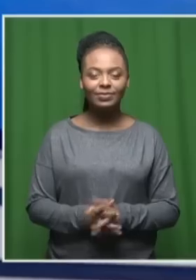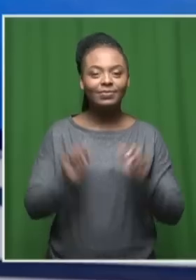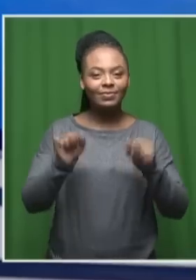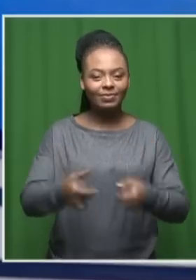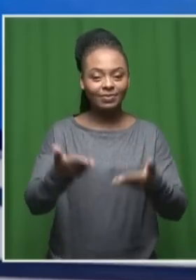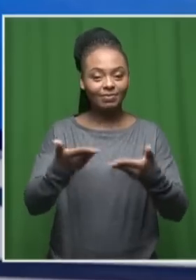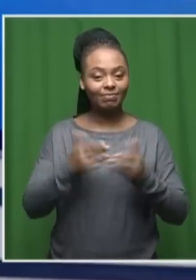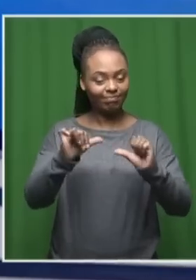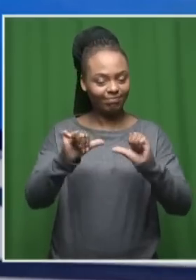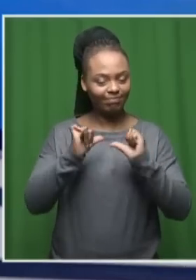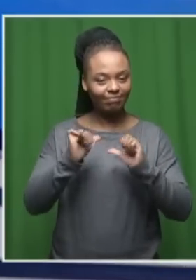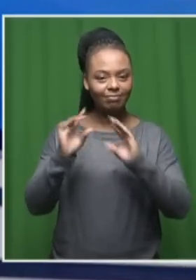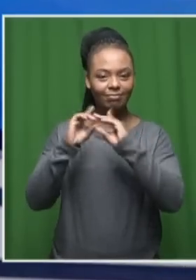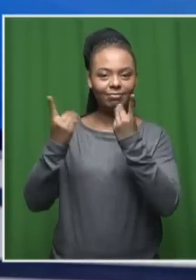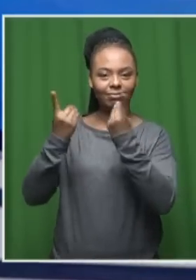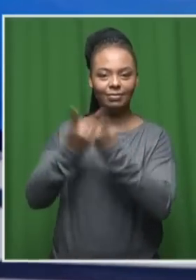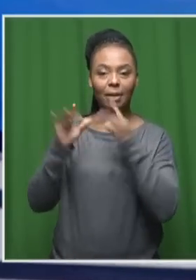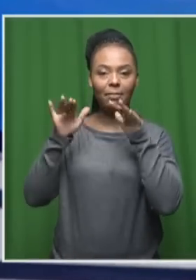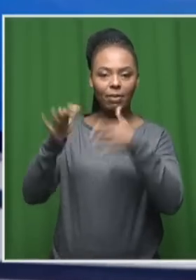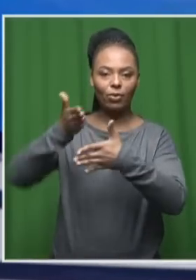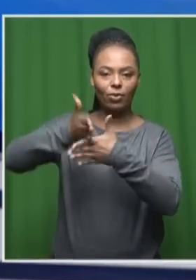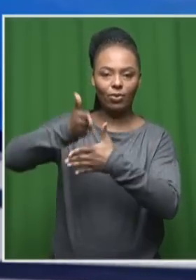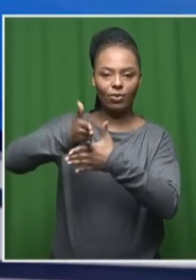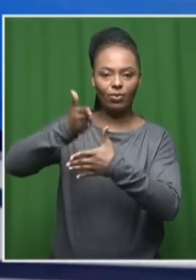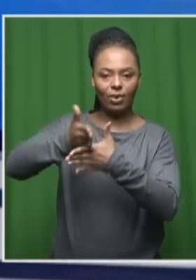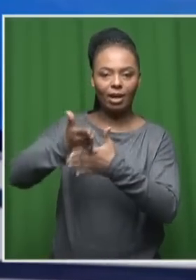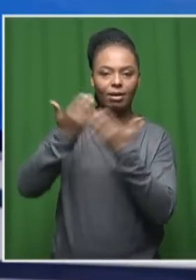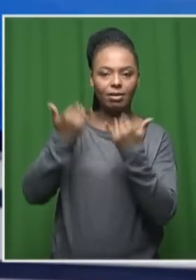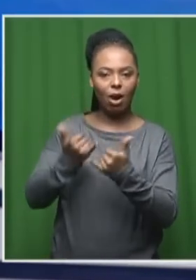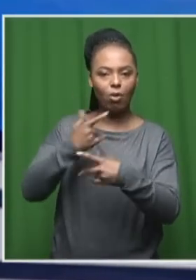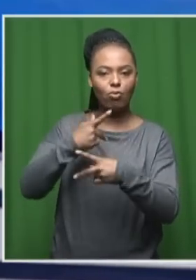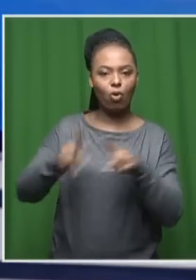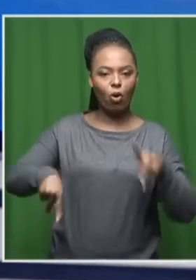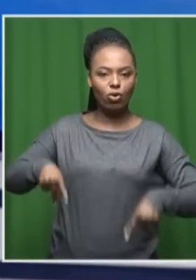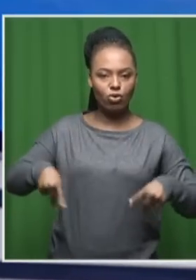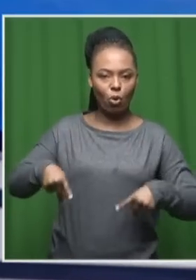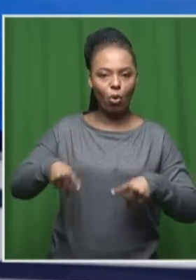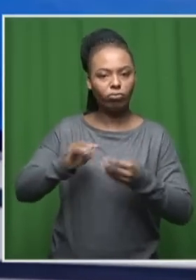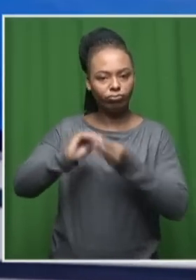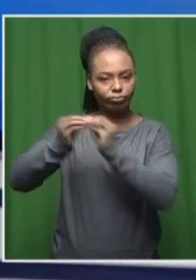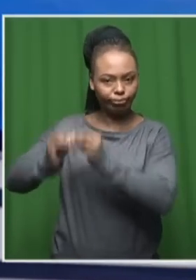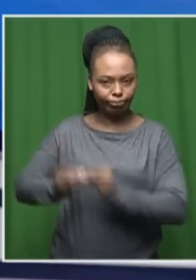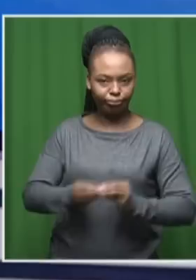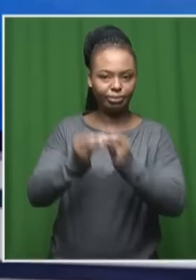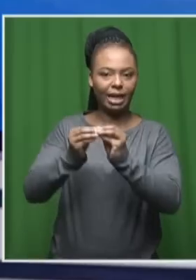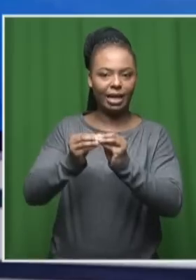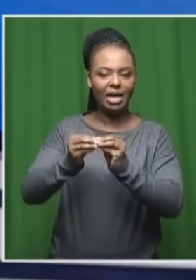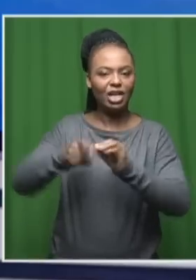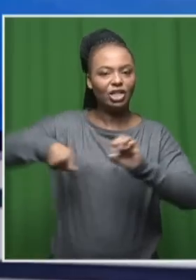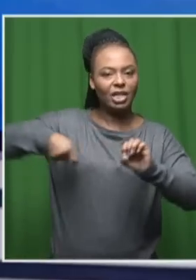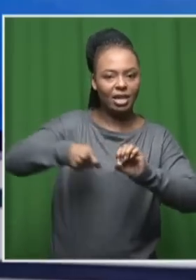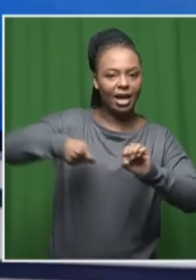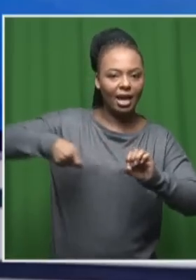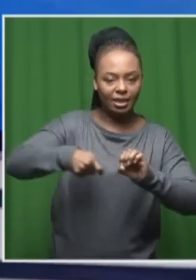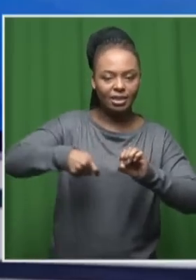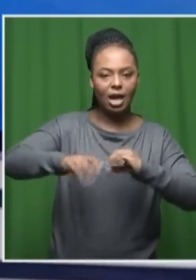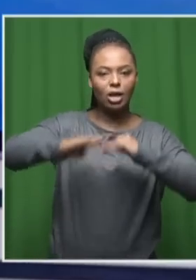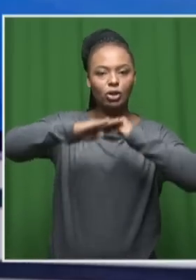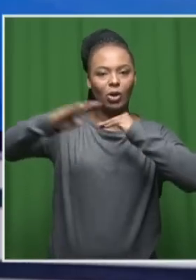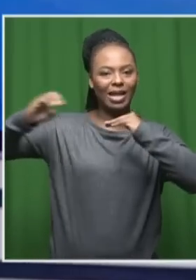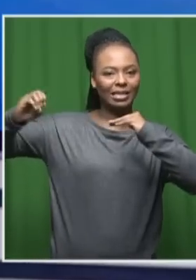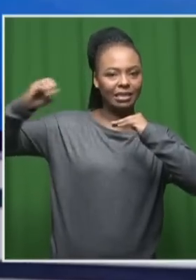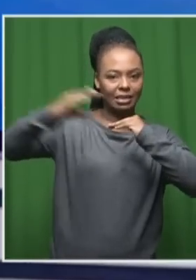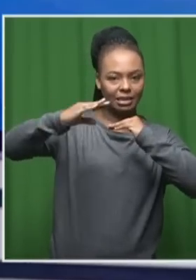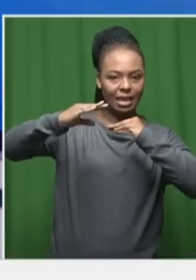Welcome back. Now, the Department of Public Works has been procuring and installing generators, solar systems and inverters at the homes